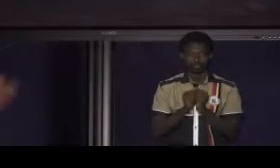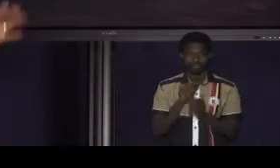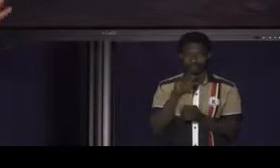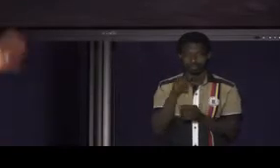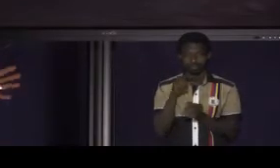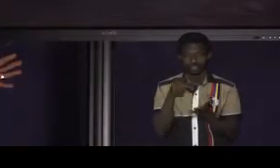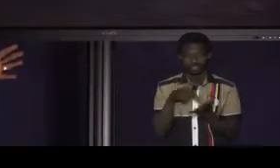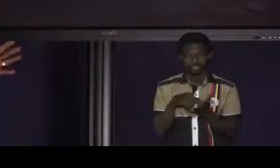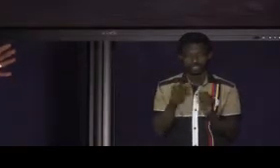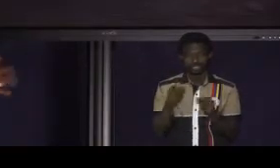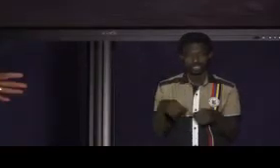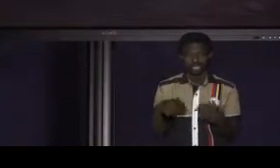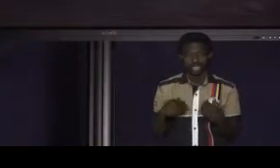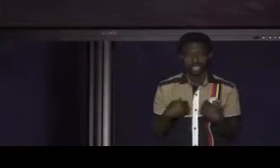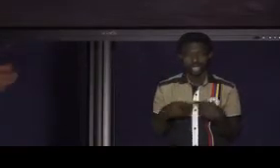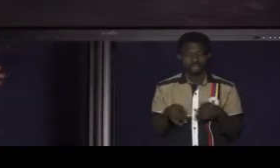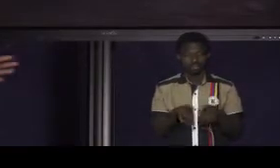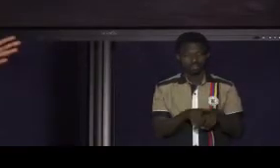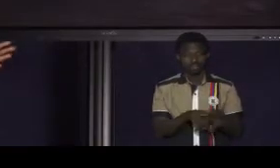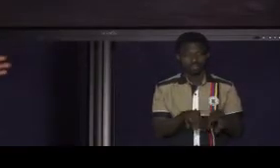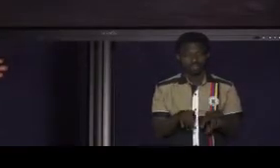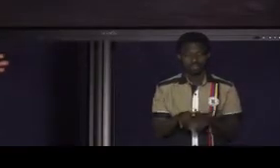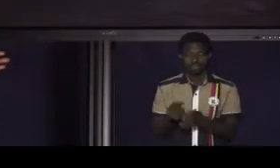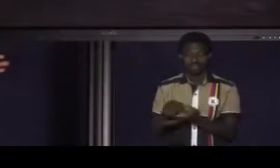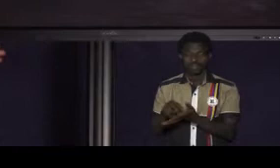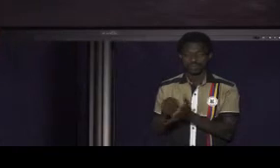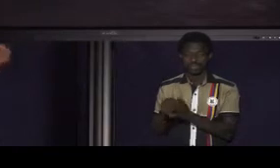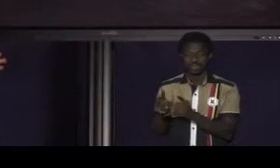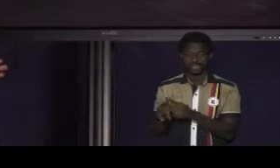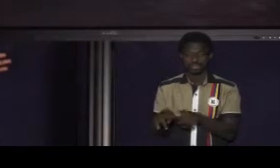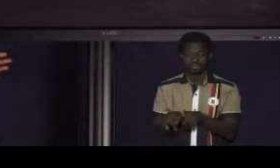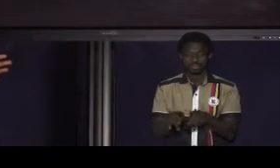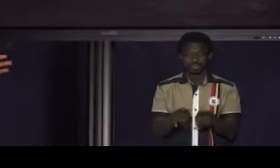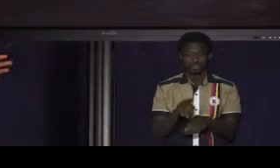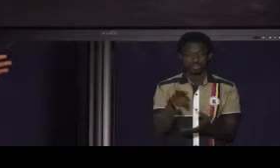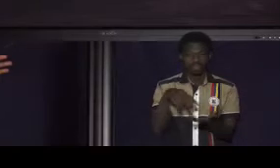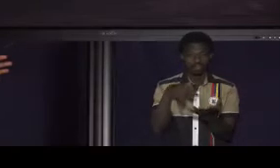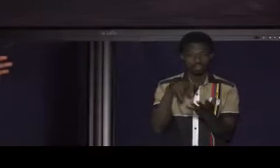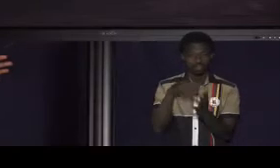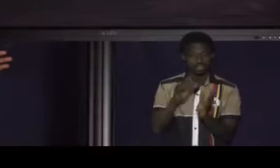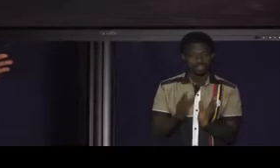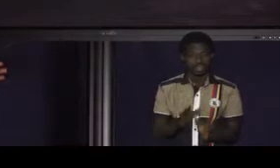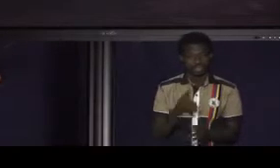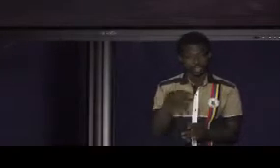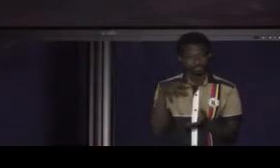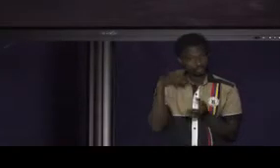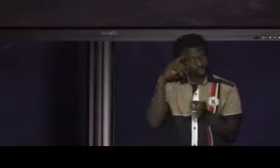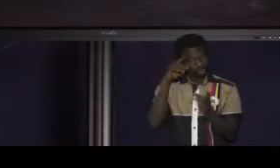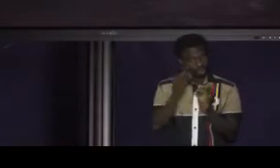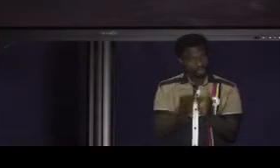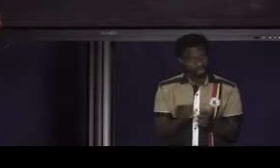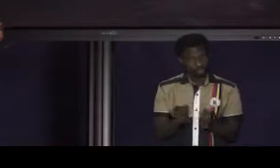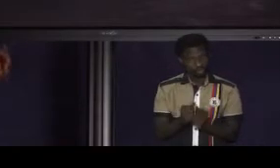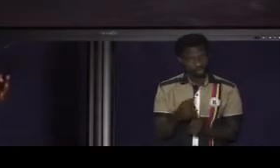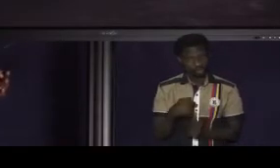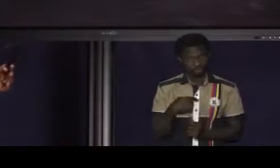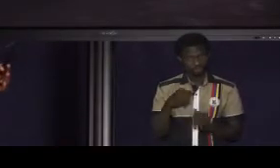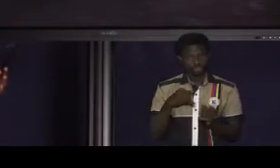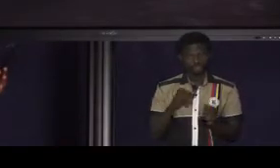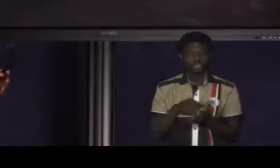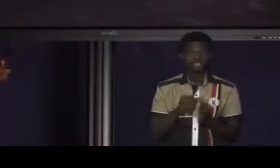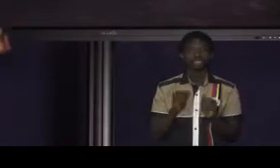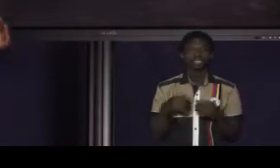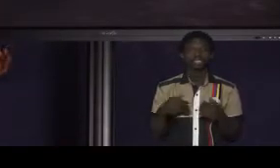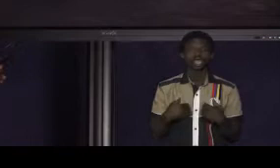can have different meanings to different readers. Do you agree with me? Of course, it can have